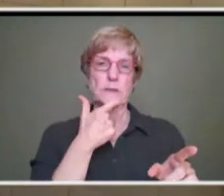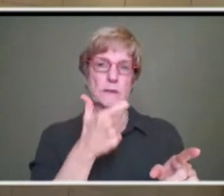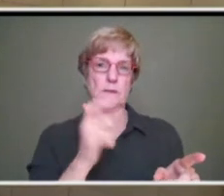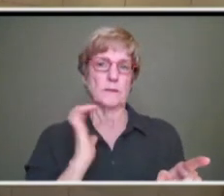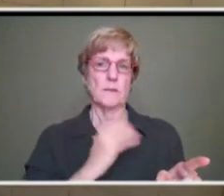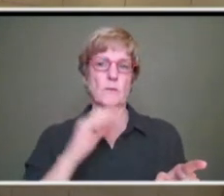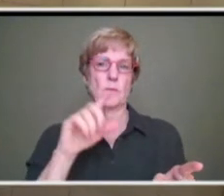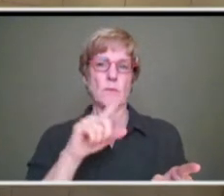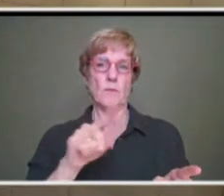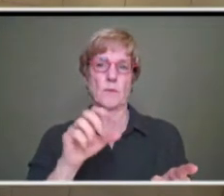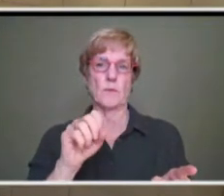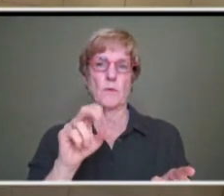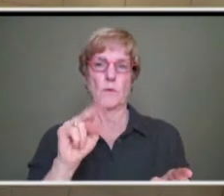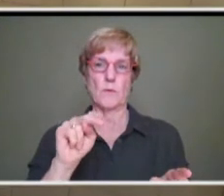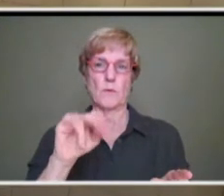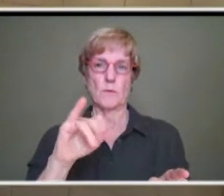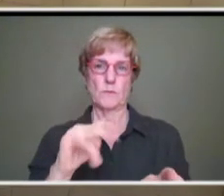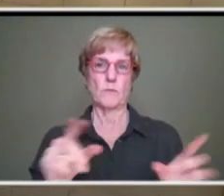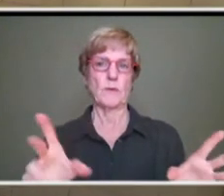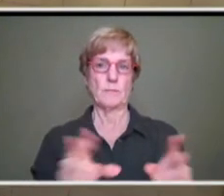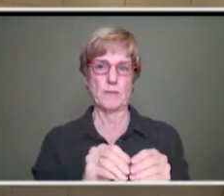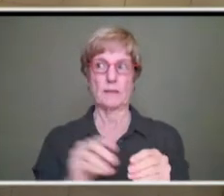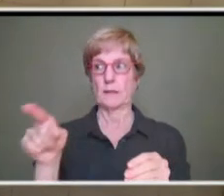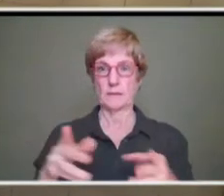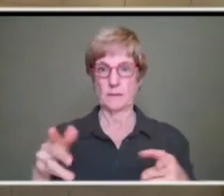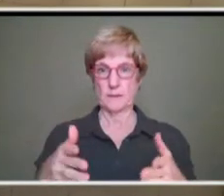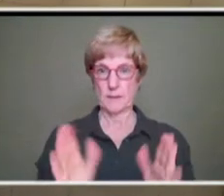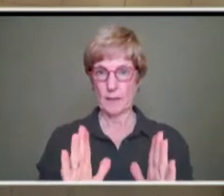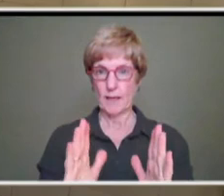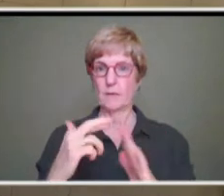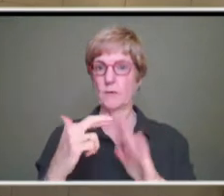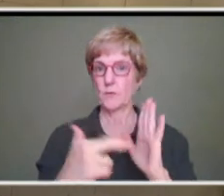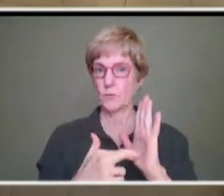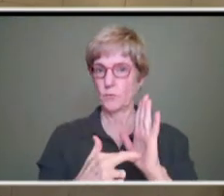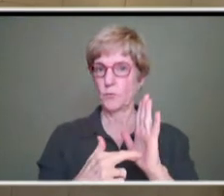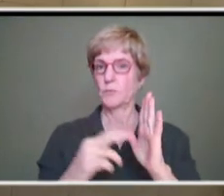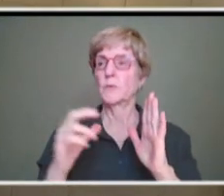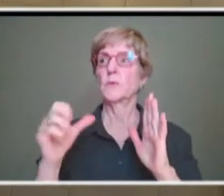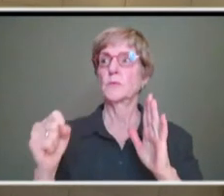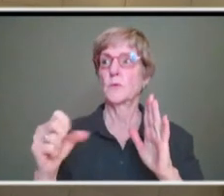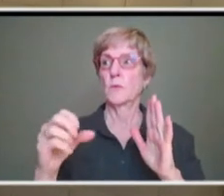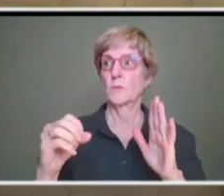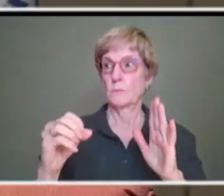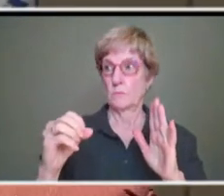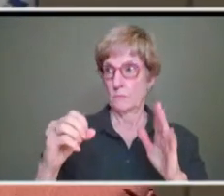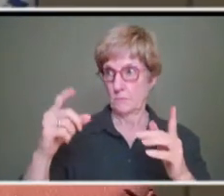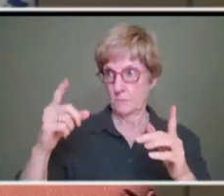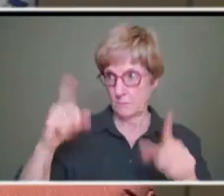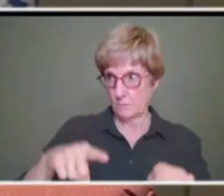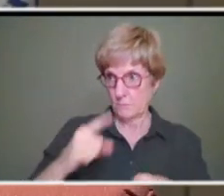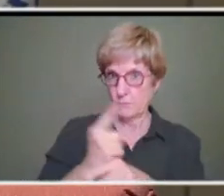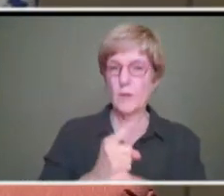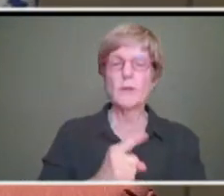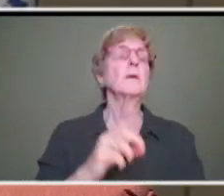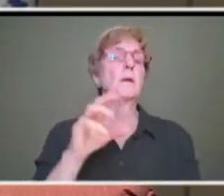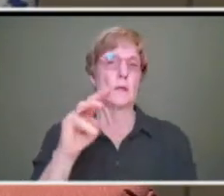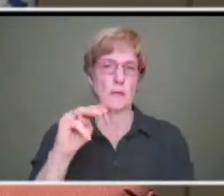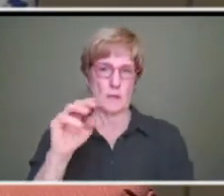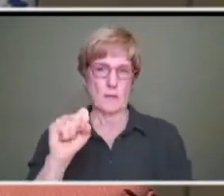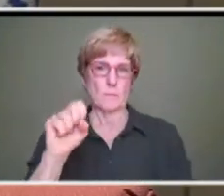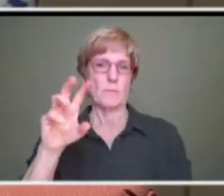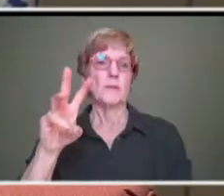um I understand that this is allowed under the rules so can you just confirm that and yes Miss watlington is